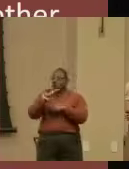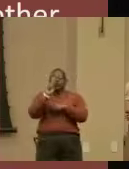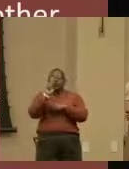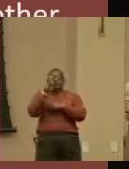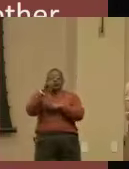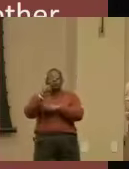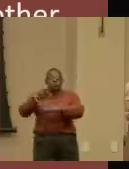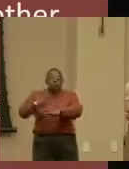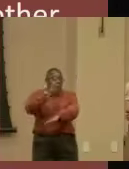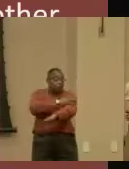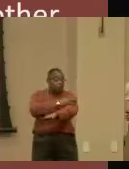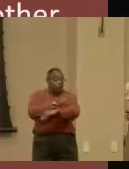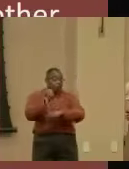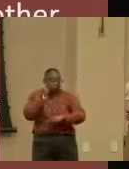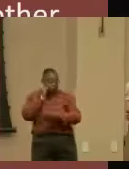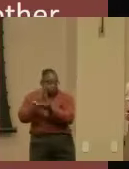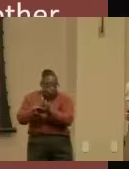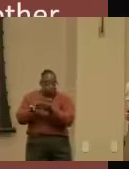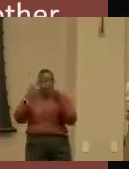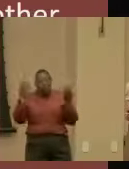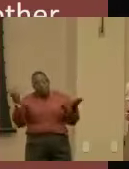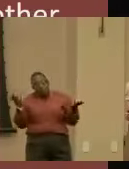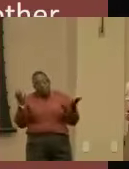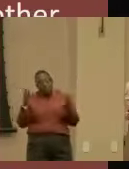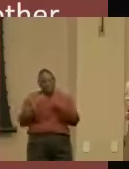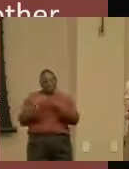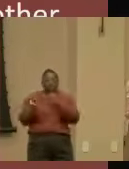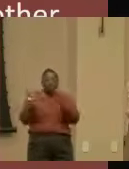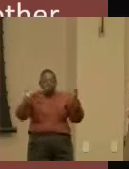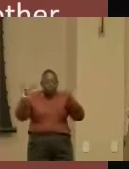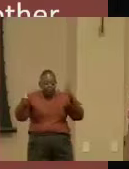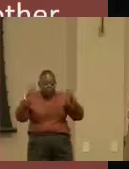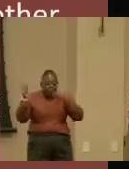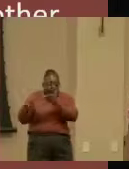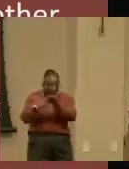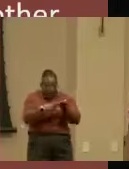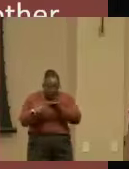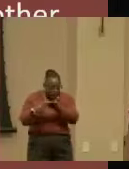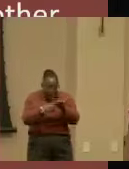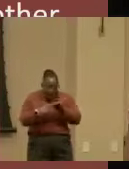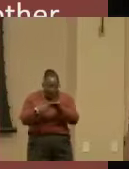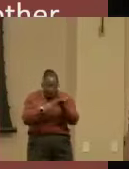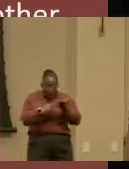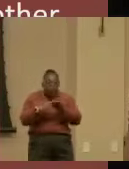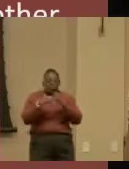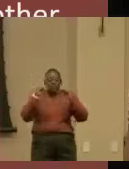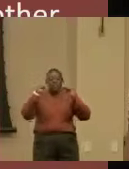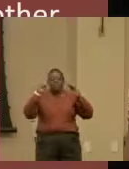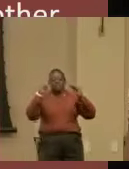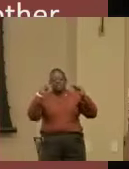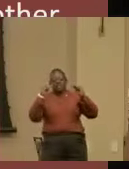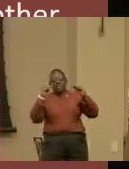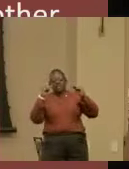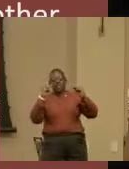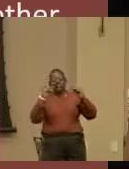after menopause, is debated. When I was going through my training, one of my teaching attendings